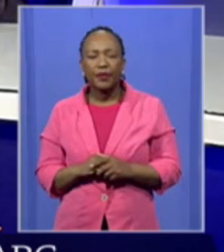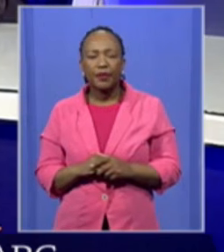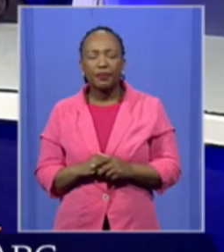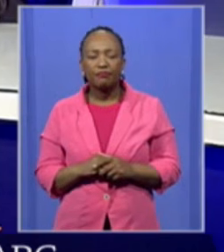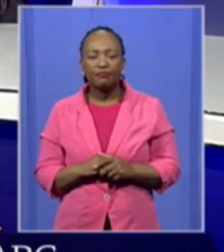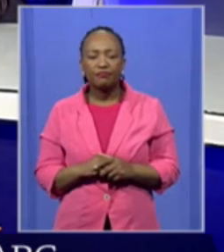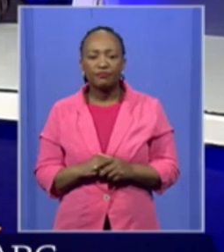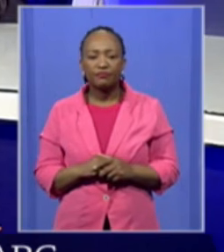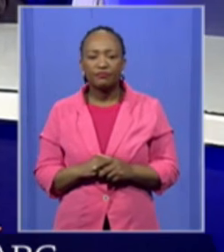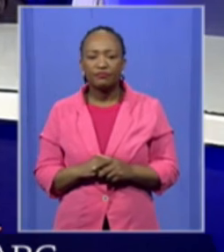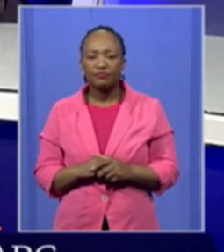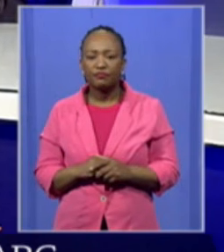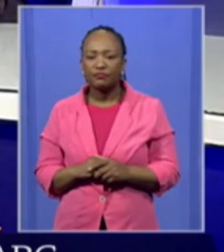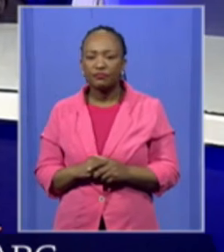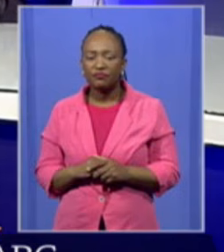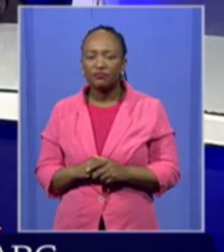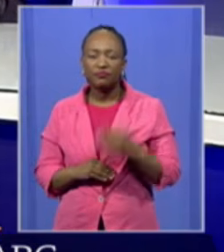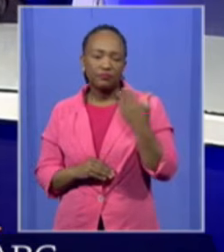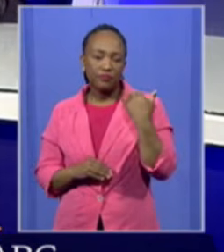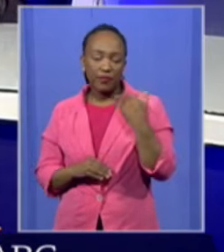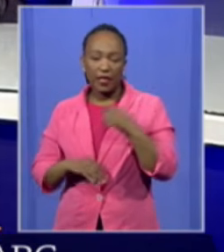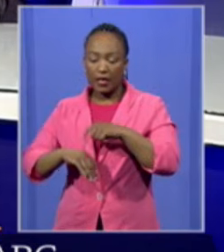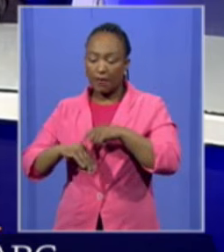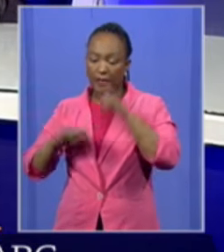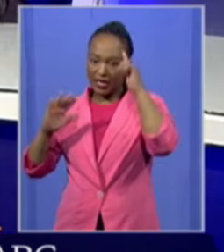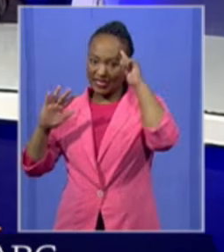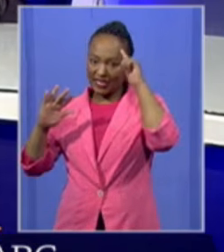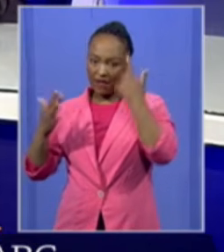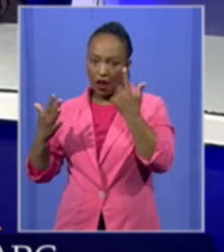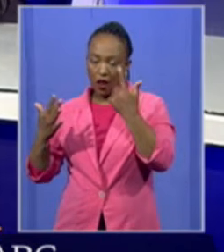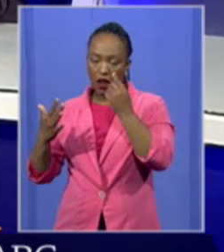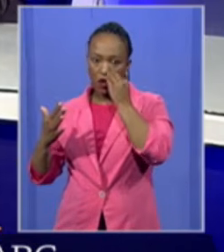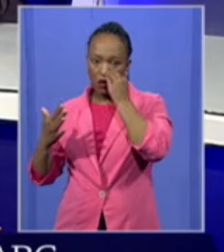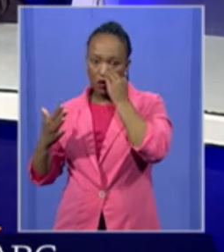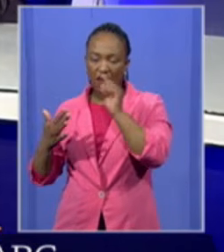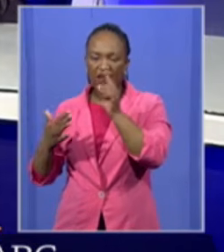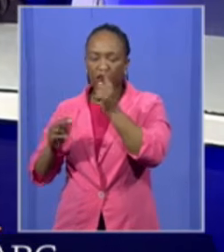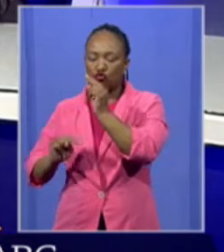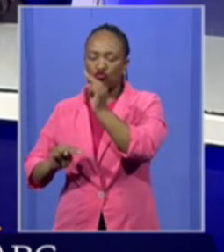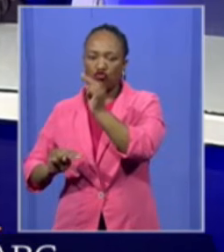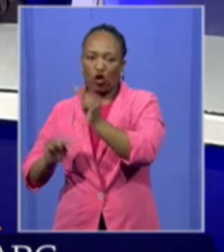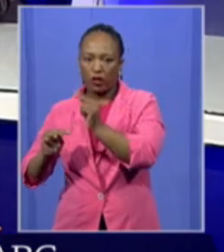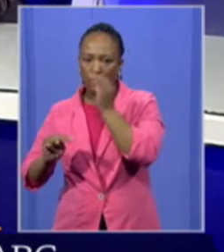re ke kana ka hora ya bosupa ine ile bulletin ya khutshwana